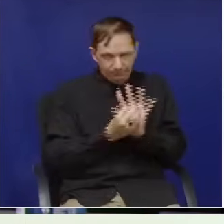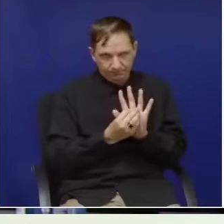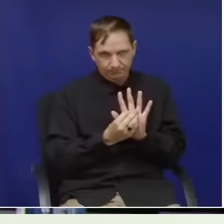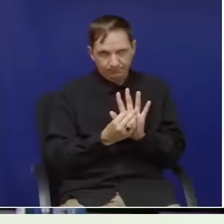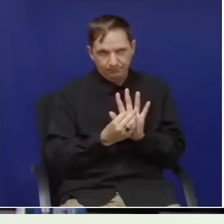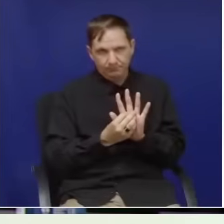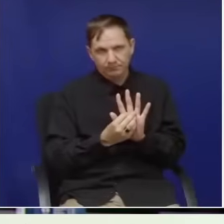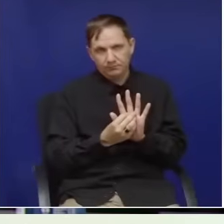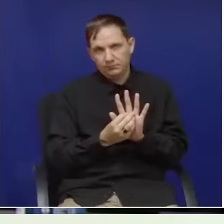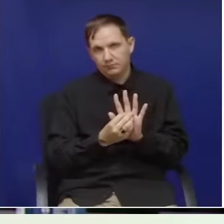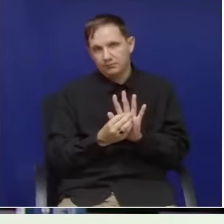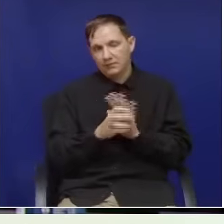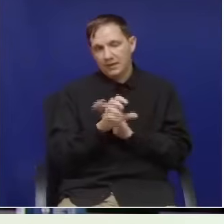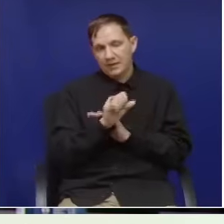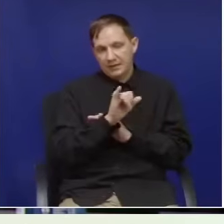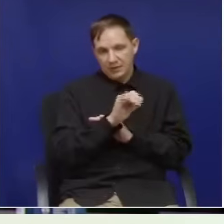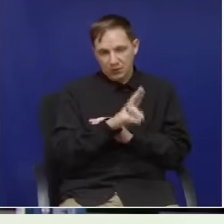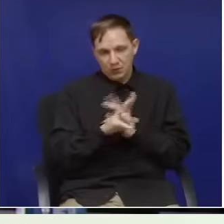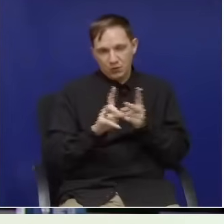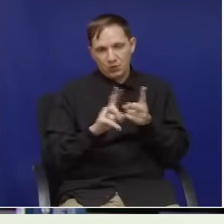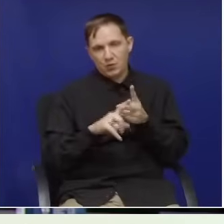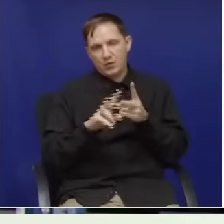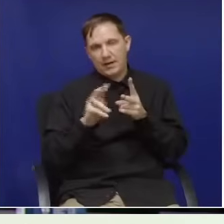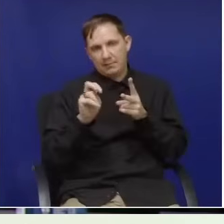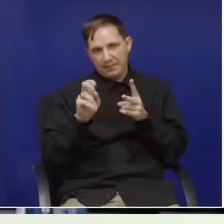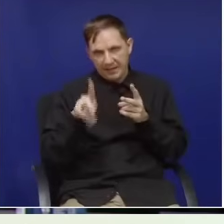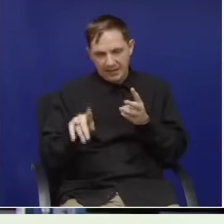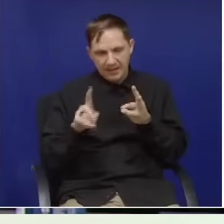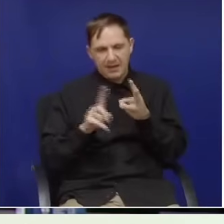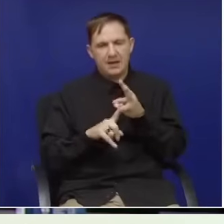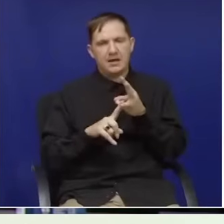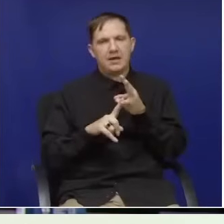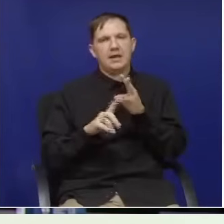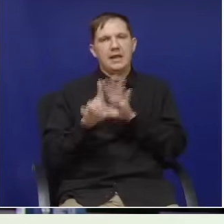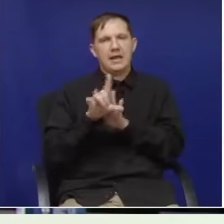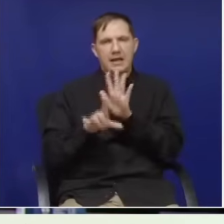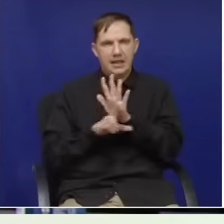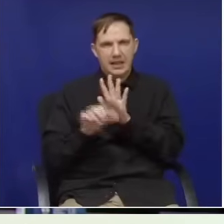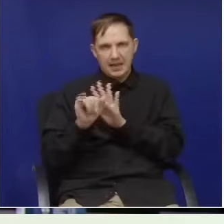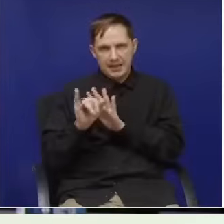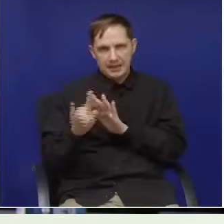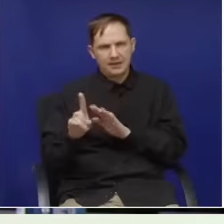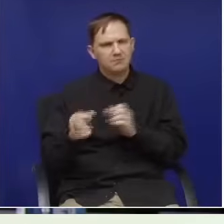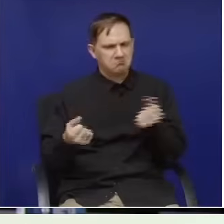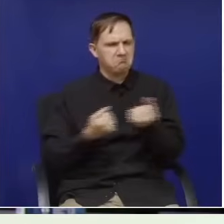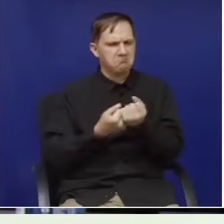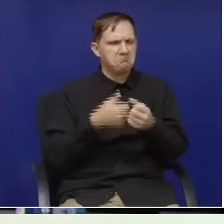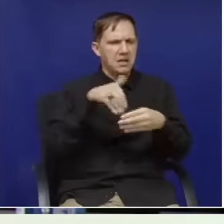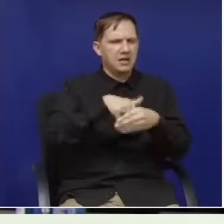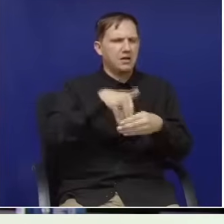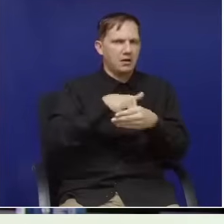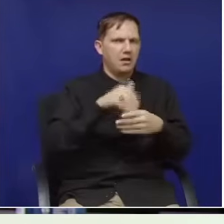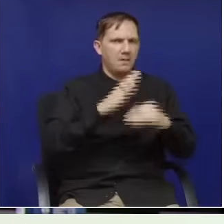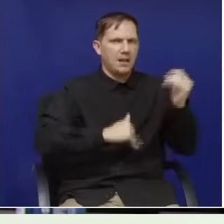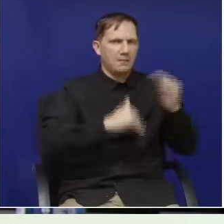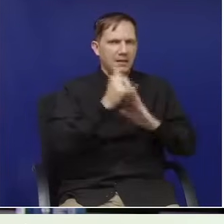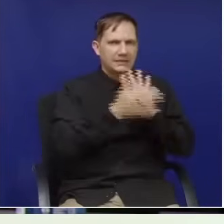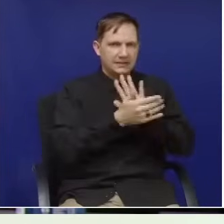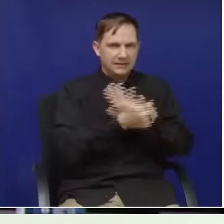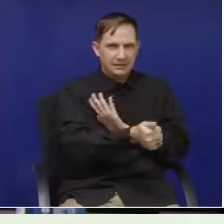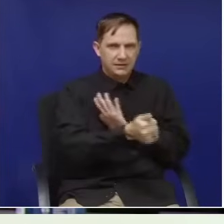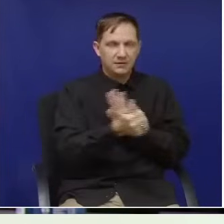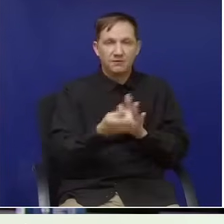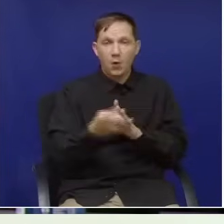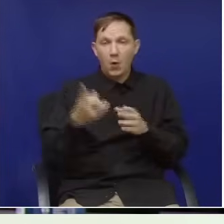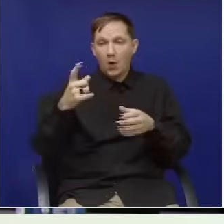Master's Office, SIU, Legal Aid, and NPA supports as well internal capacity building and career progression for legally